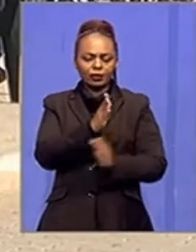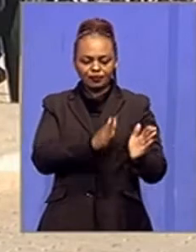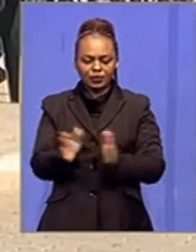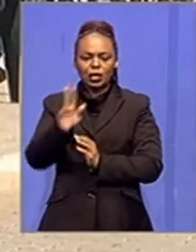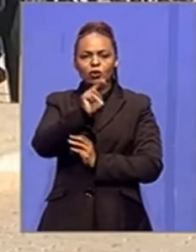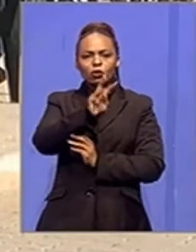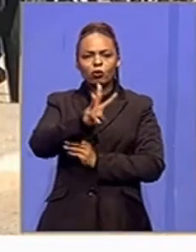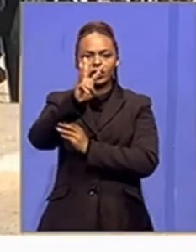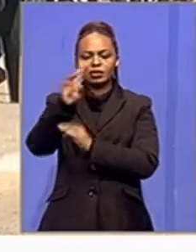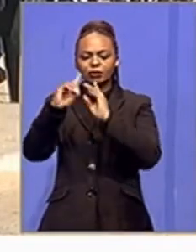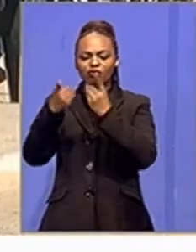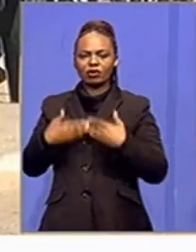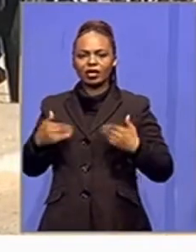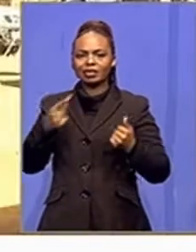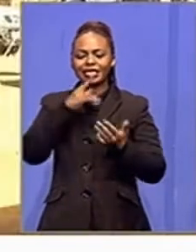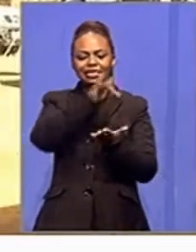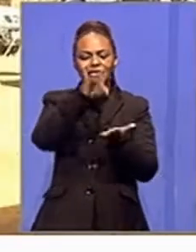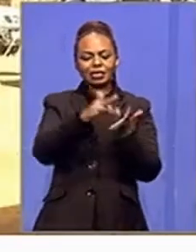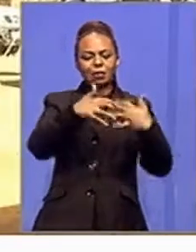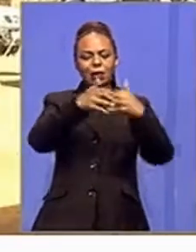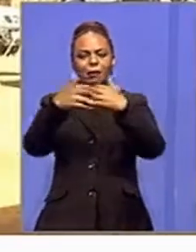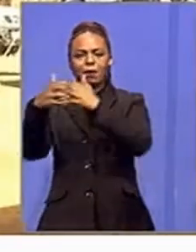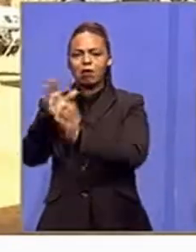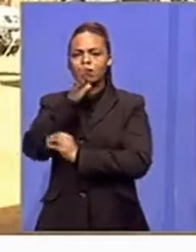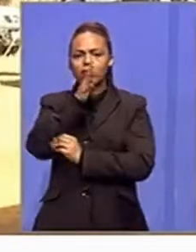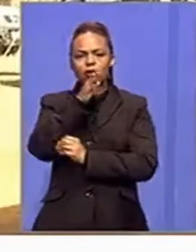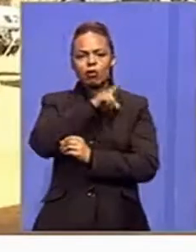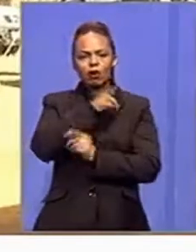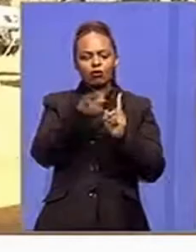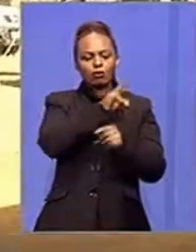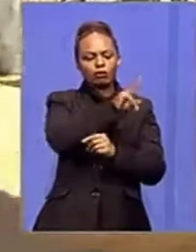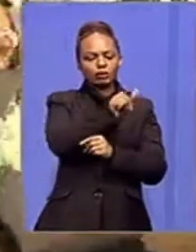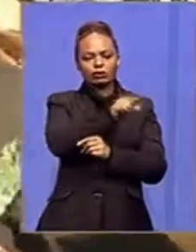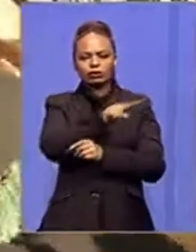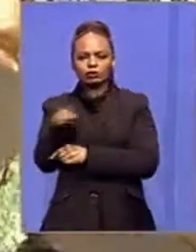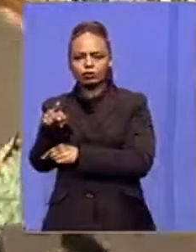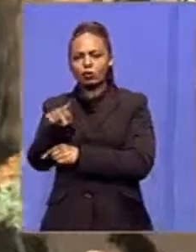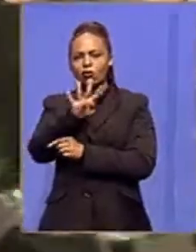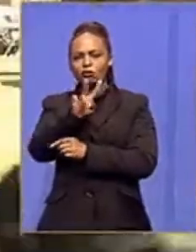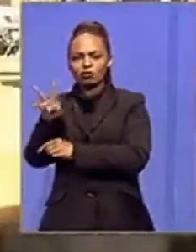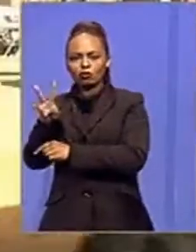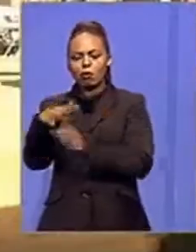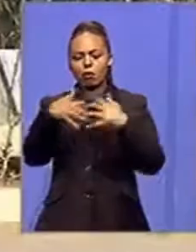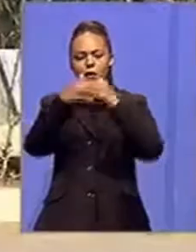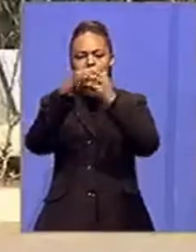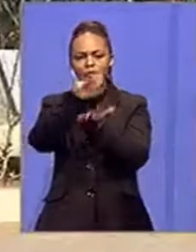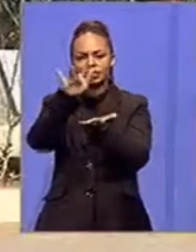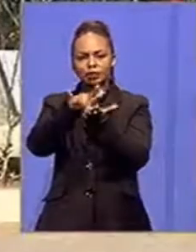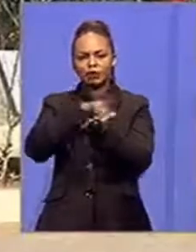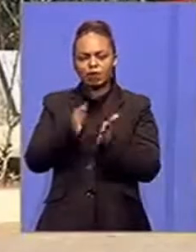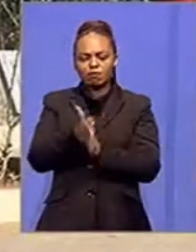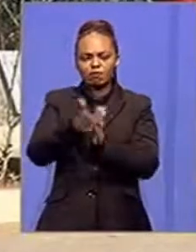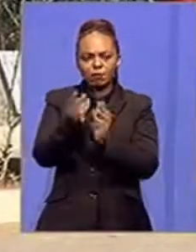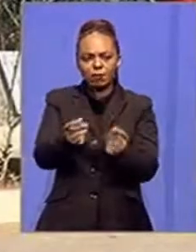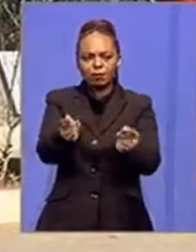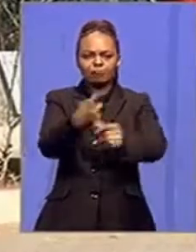okeditše palo ya mafelo a go entela batho go tloga go a 26 go ya go a 42 bjalo ka leano la go potlakiša kabo ya